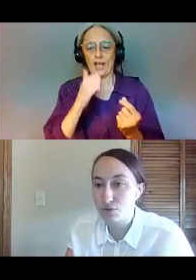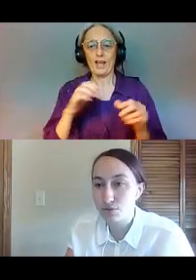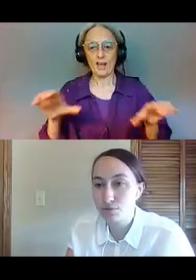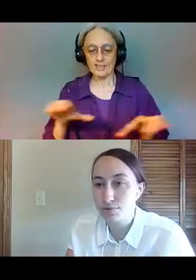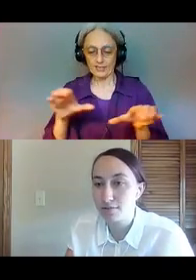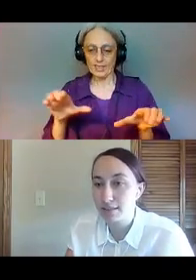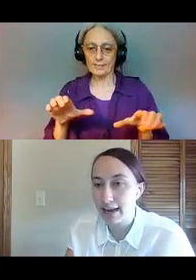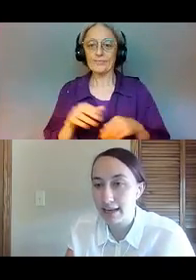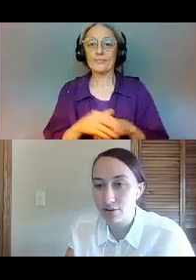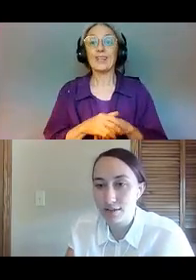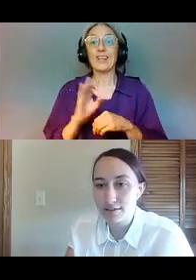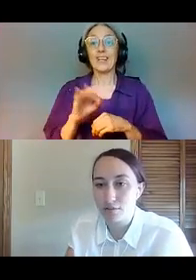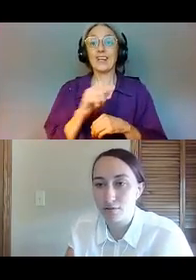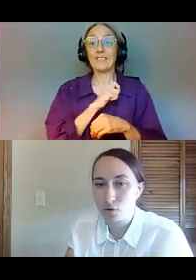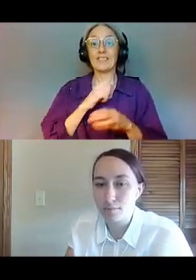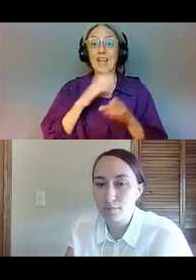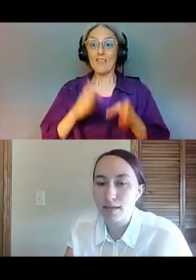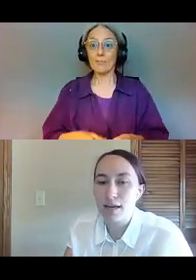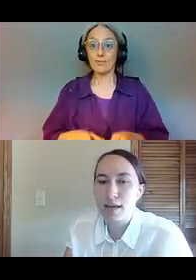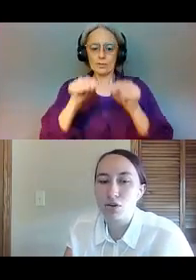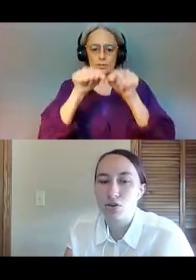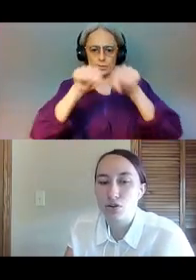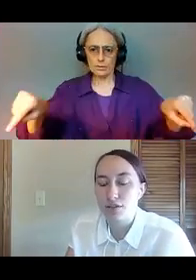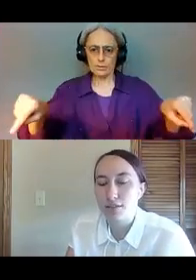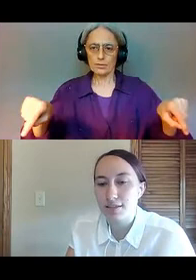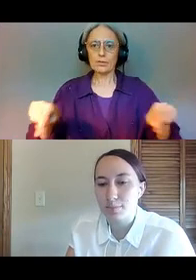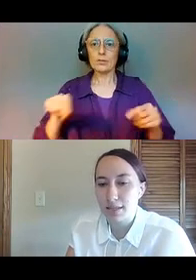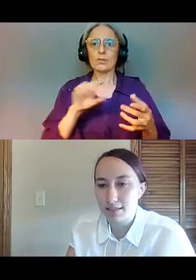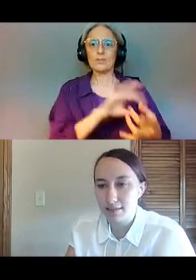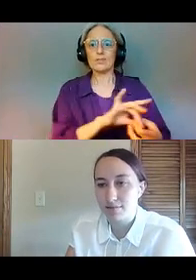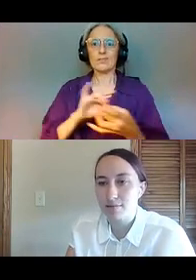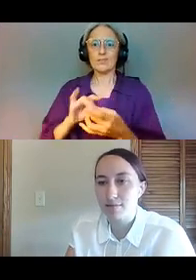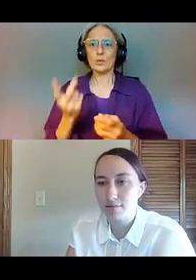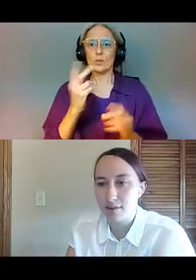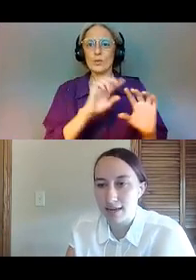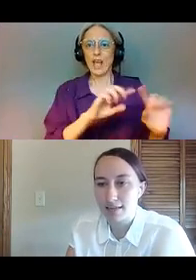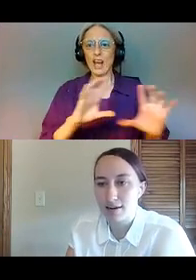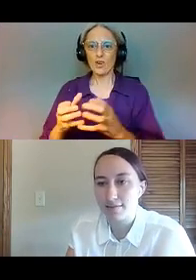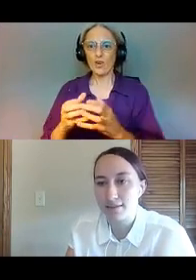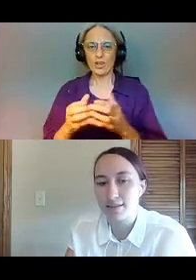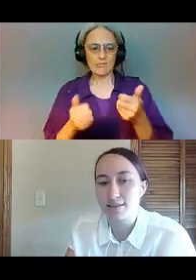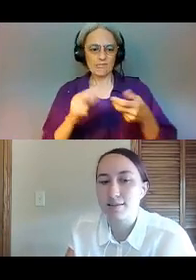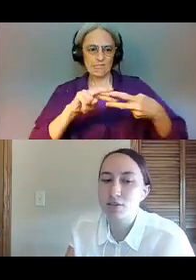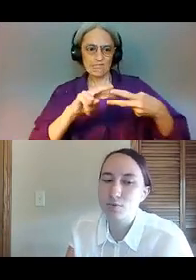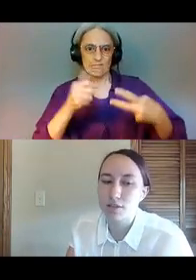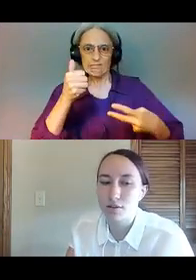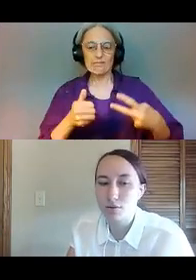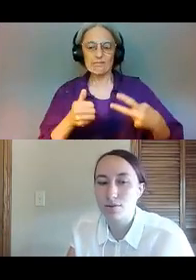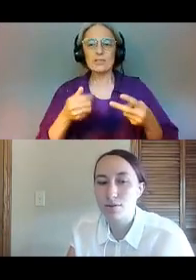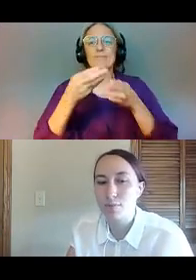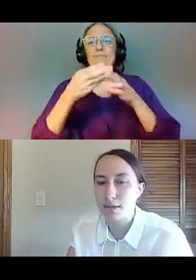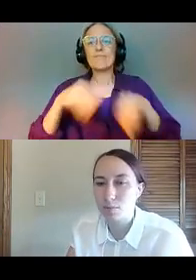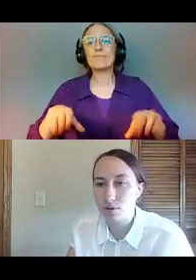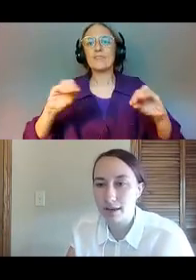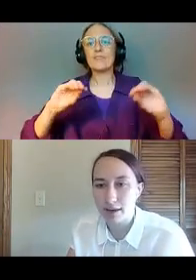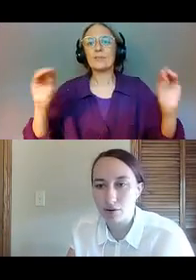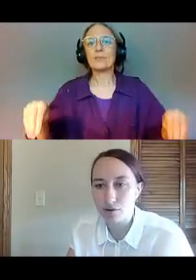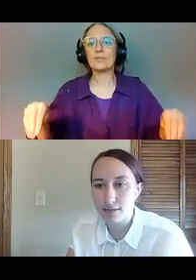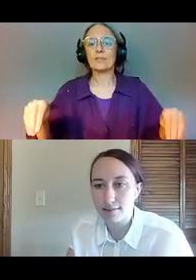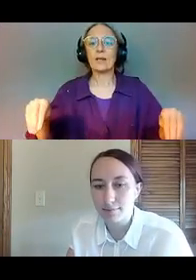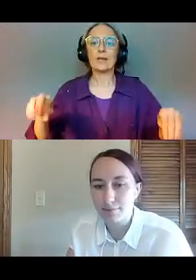into two of the categories on the form, you should divide their FTEs between those